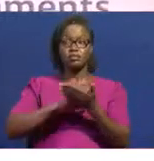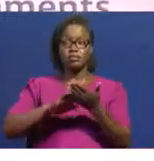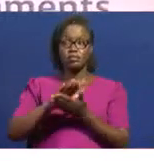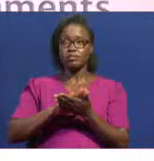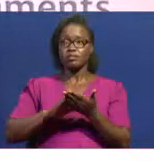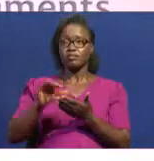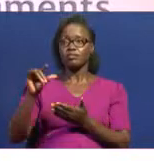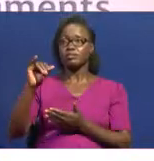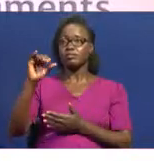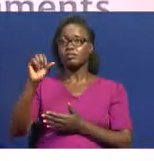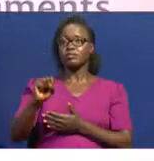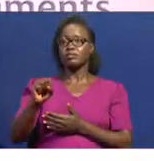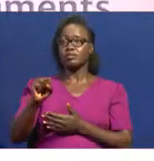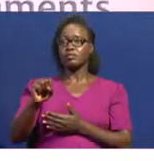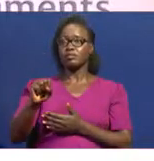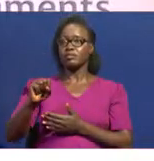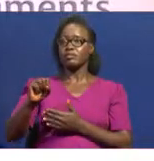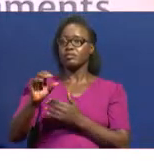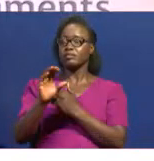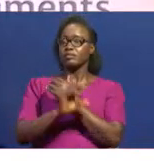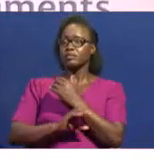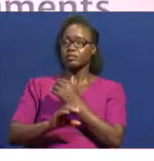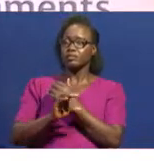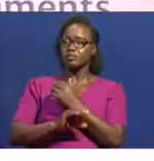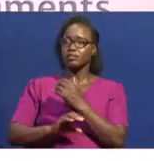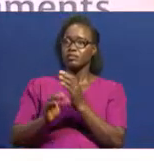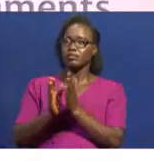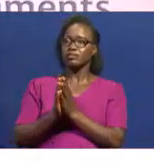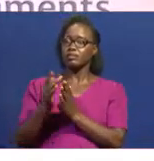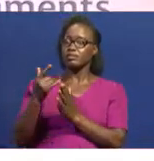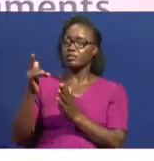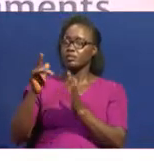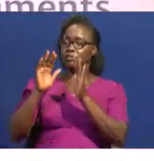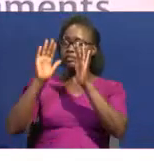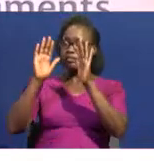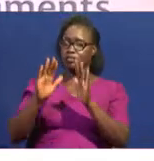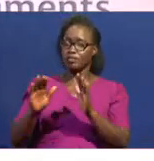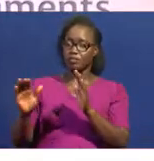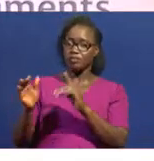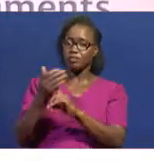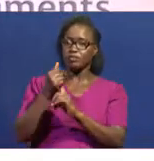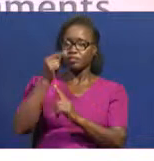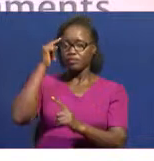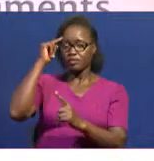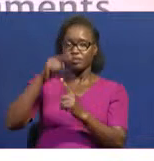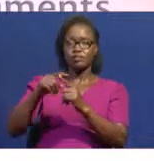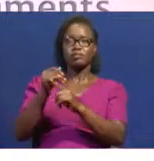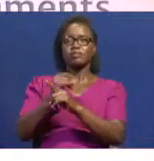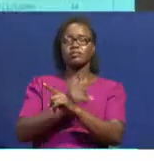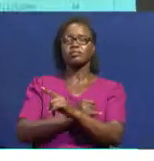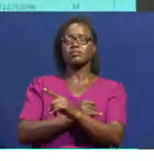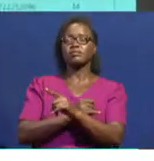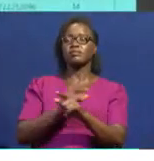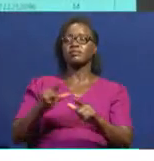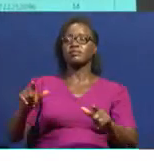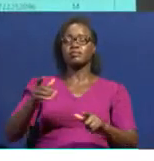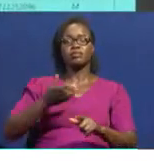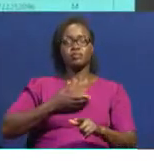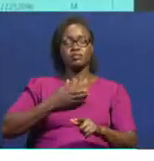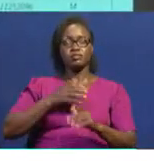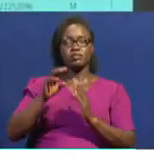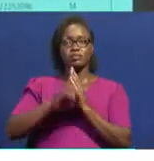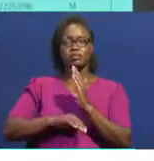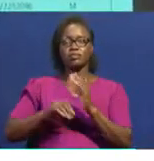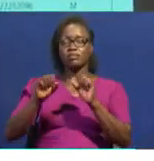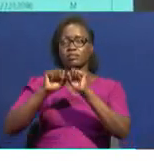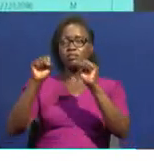GIS laboratories in Kenya's counties marks a significant milestone towards improved land governance. The system